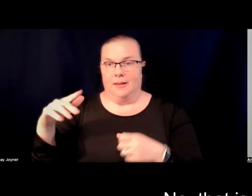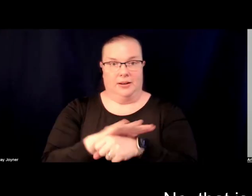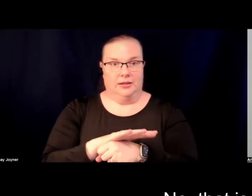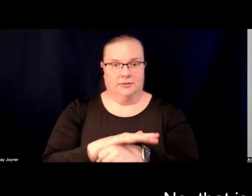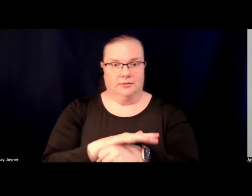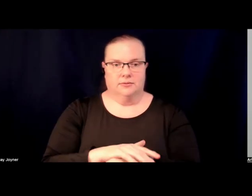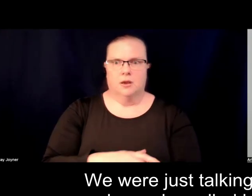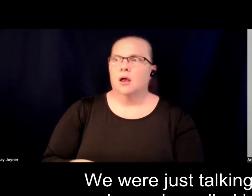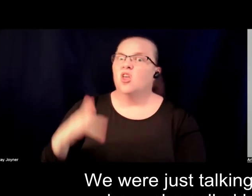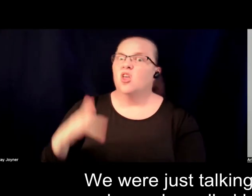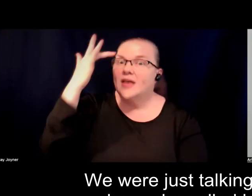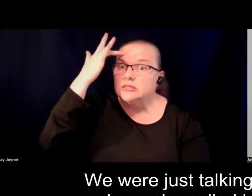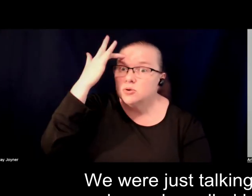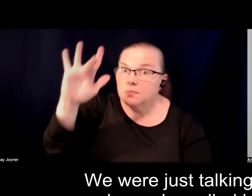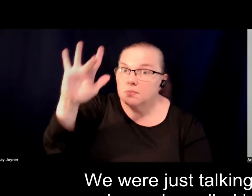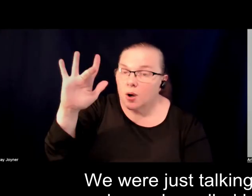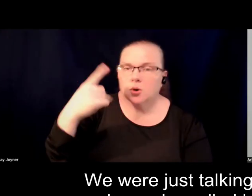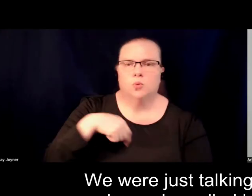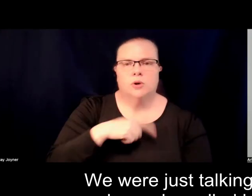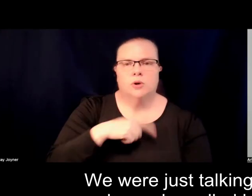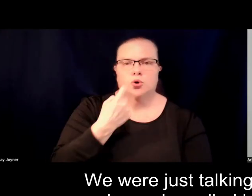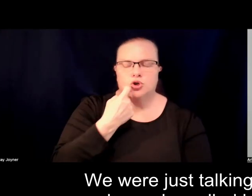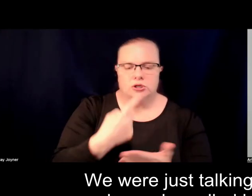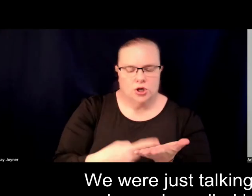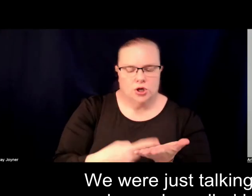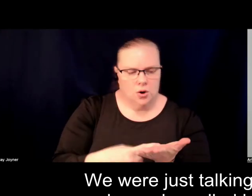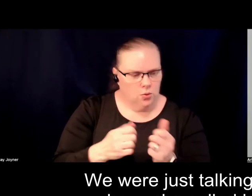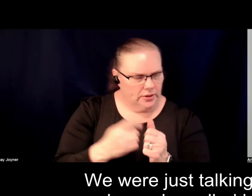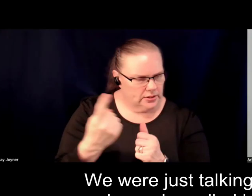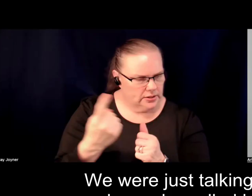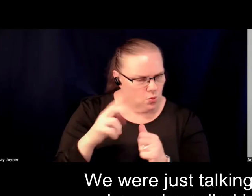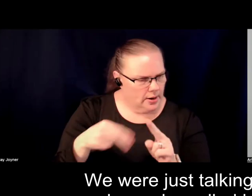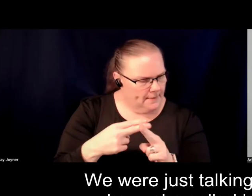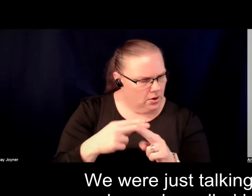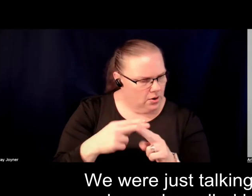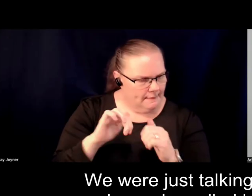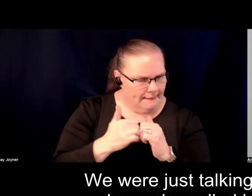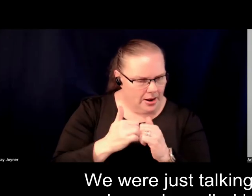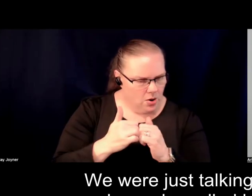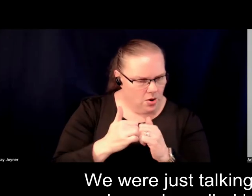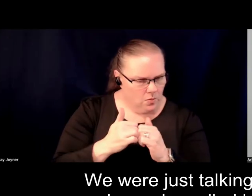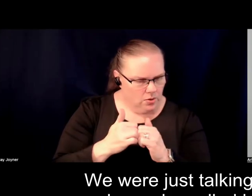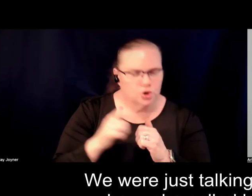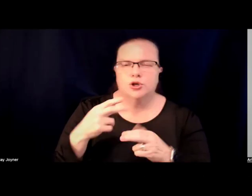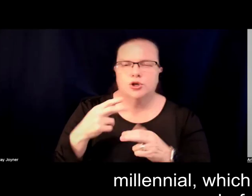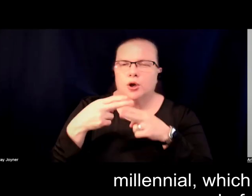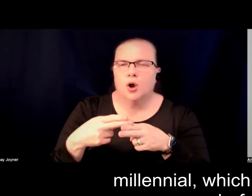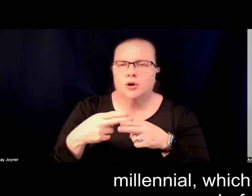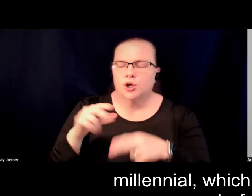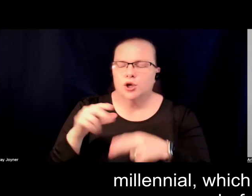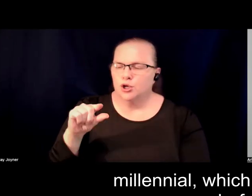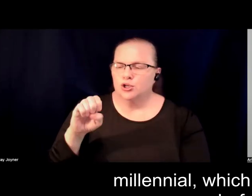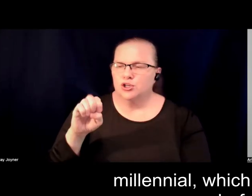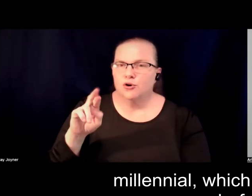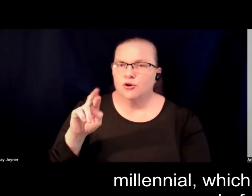is so smart. We were Yeah. just talking to someone about how when she called herself a geriatric